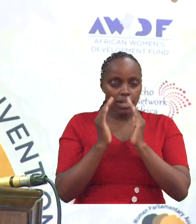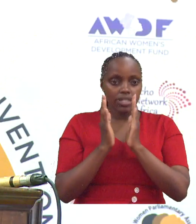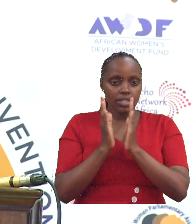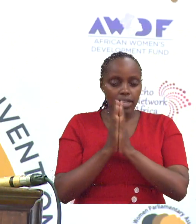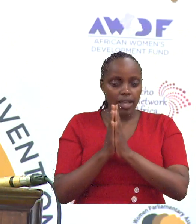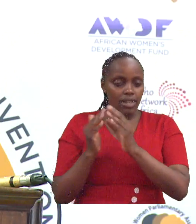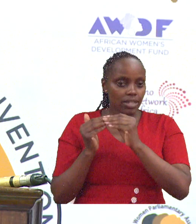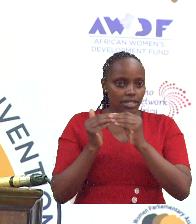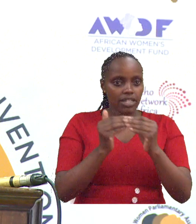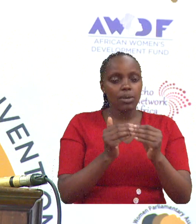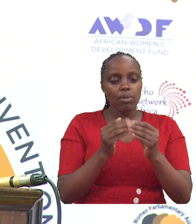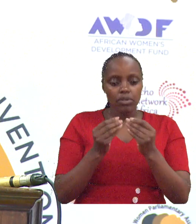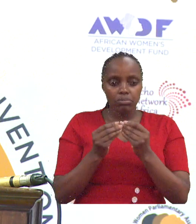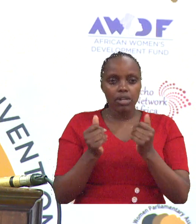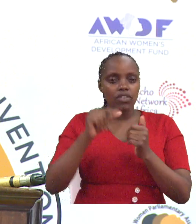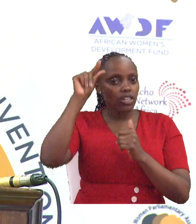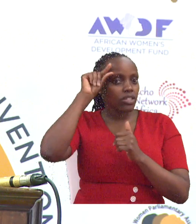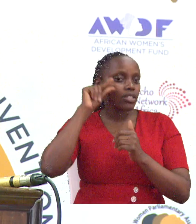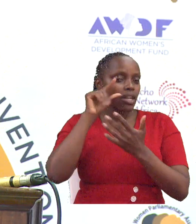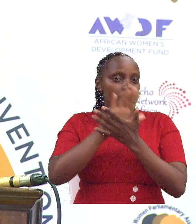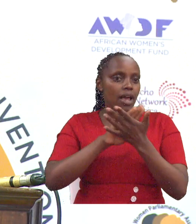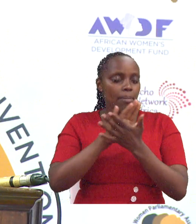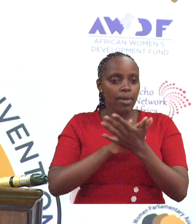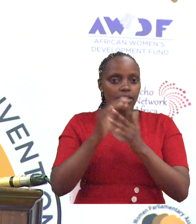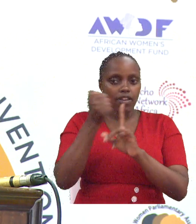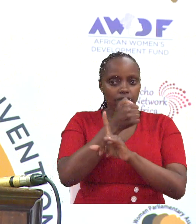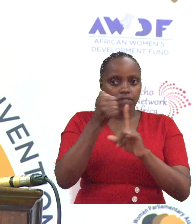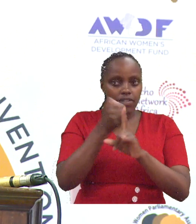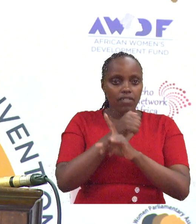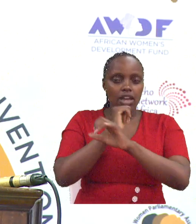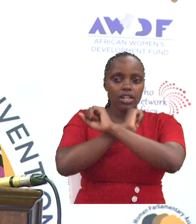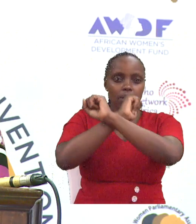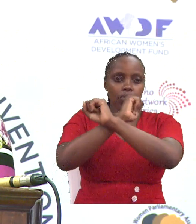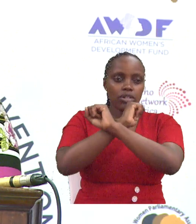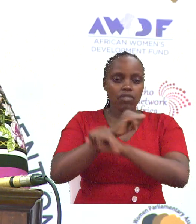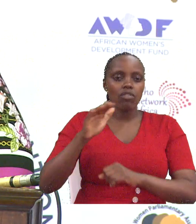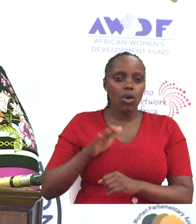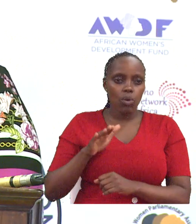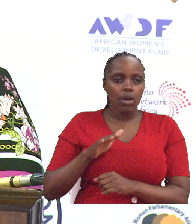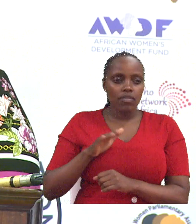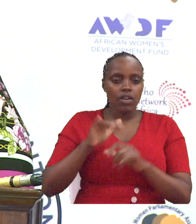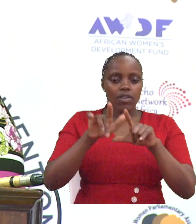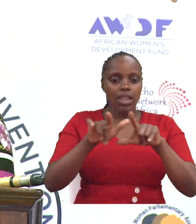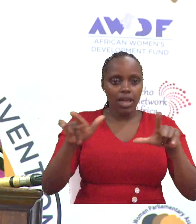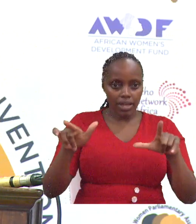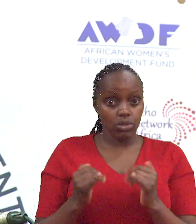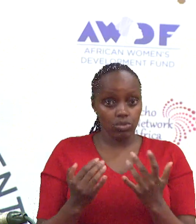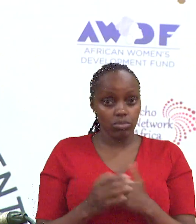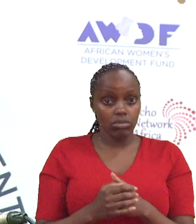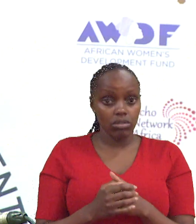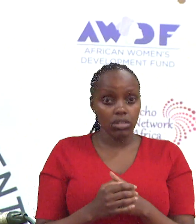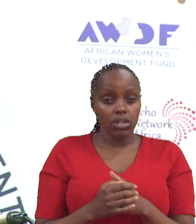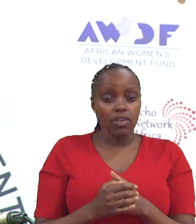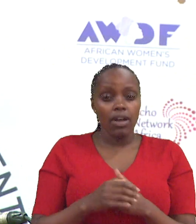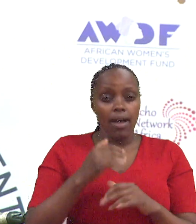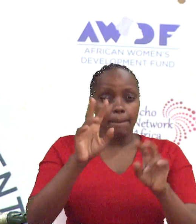leadership, combating gender-based violence, and safeguarding women's land rights.